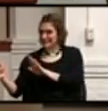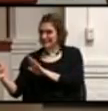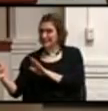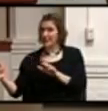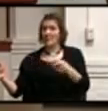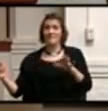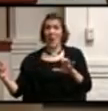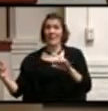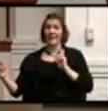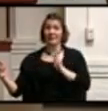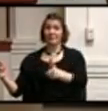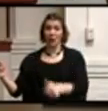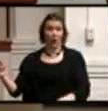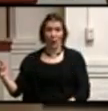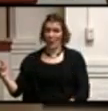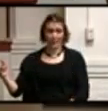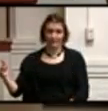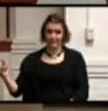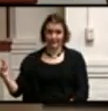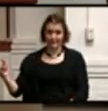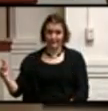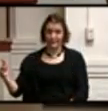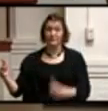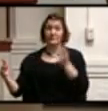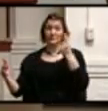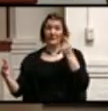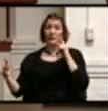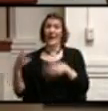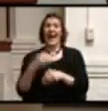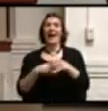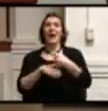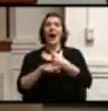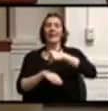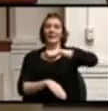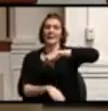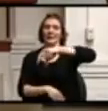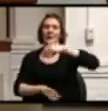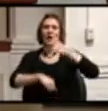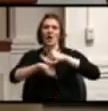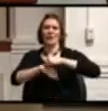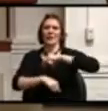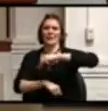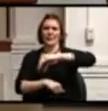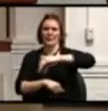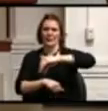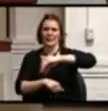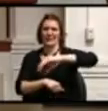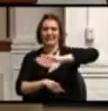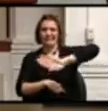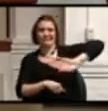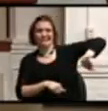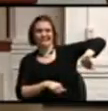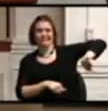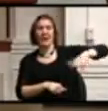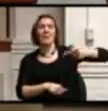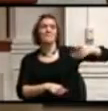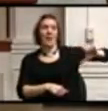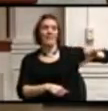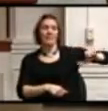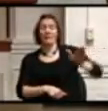It allows an officer, because the island will come down far enough, not to interfere with cars coming